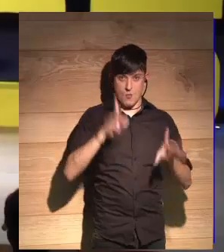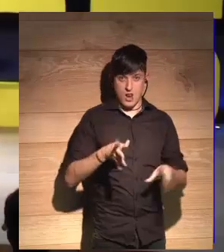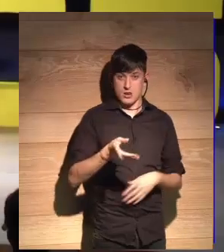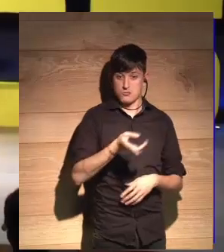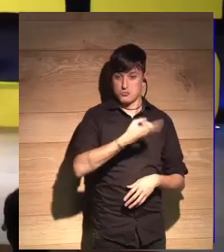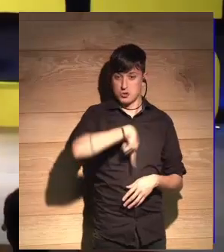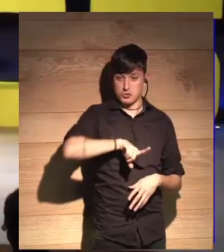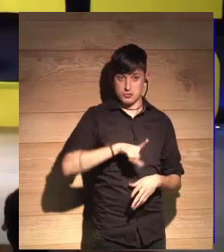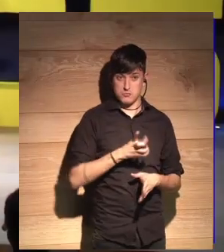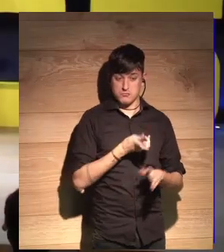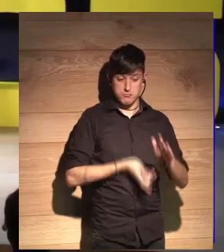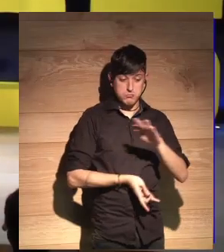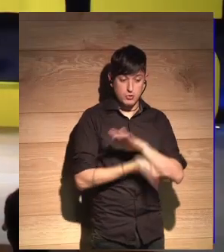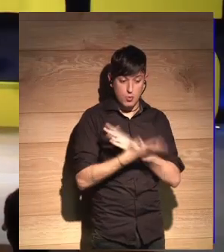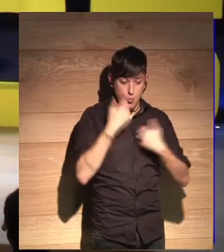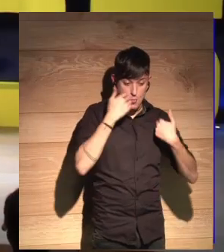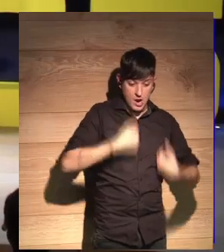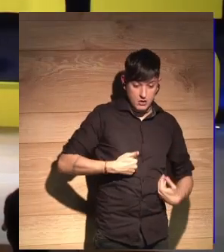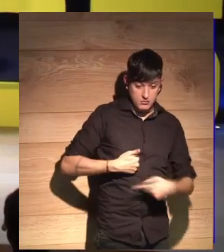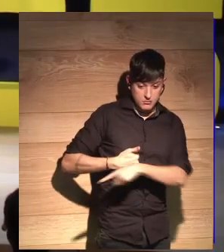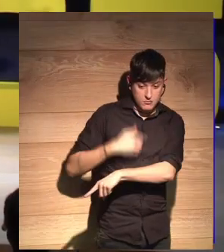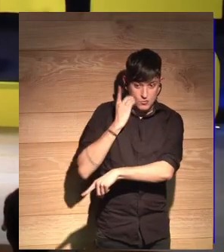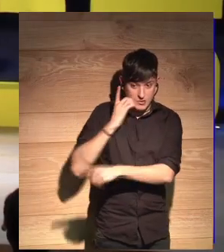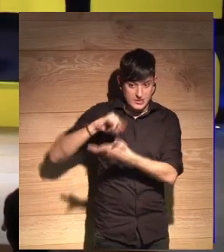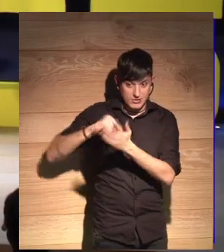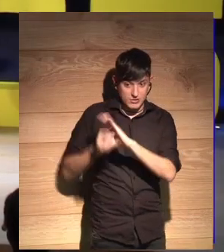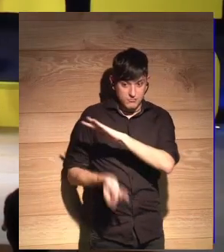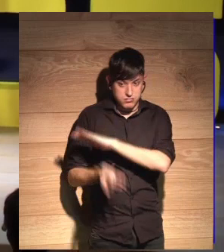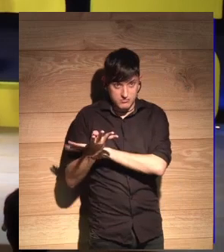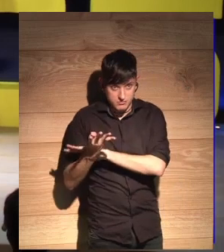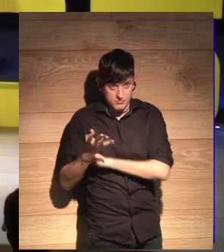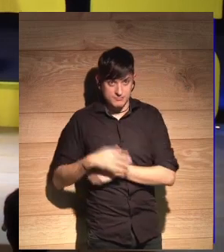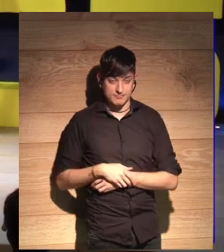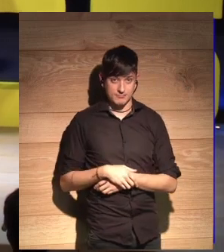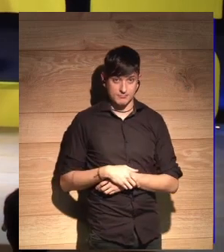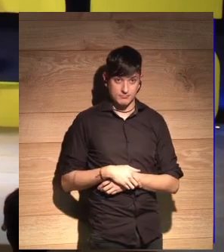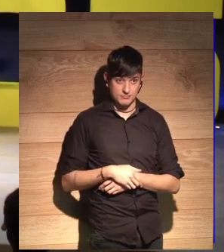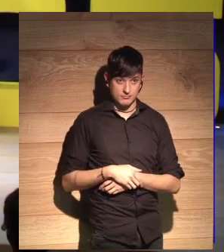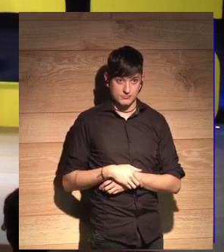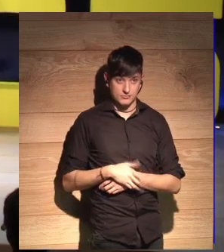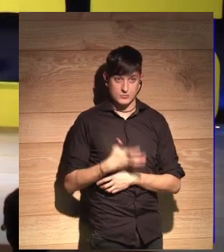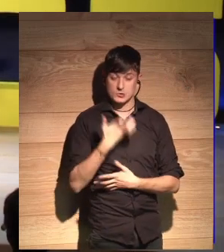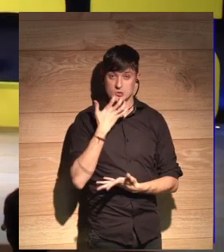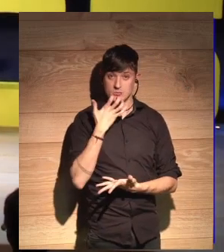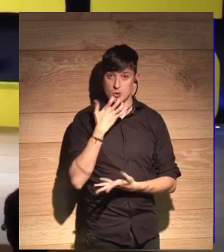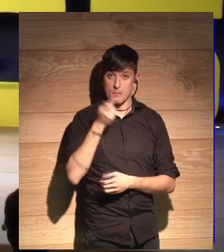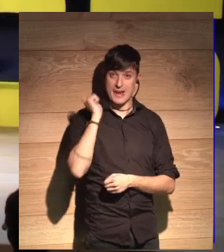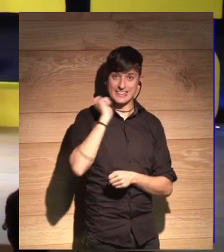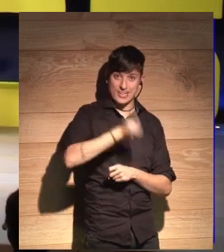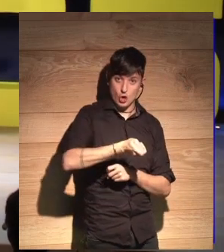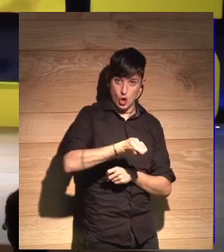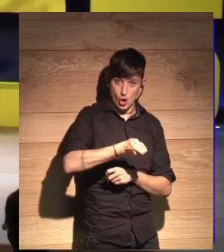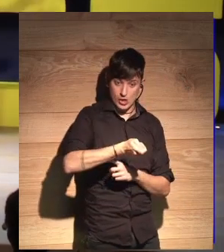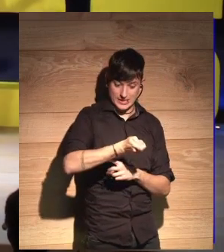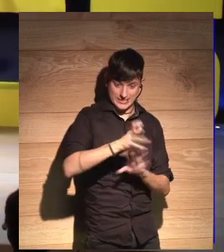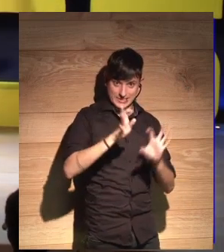Some of the first tools look and act the same as they do today. The hammer is an extension of our fist. A